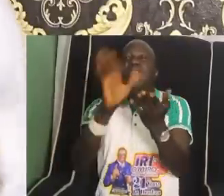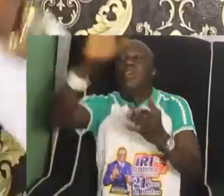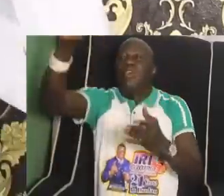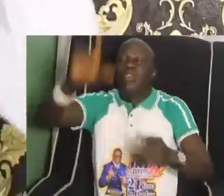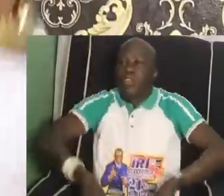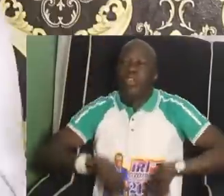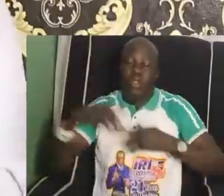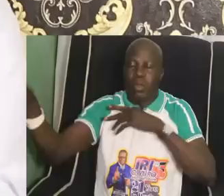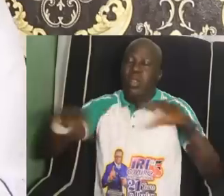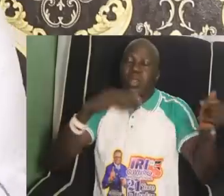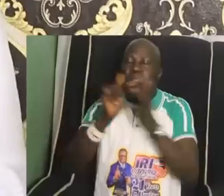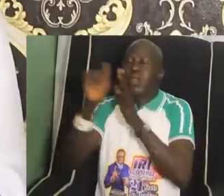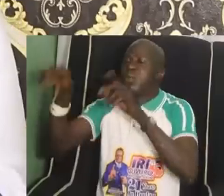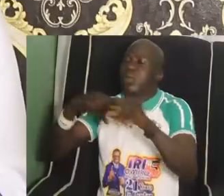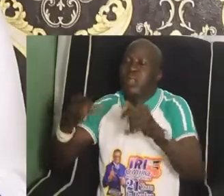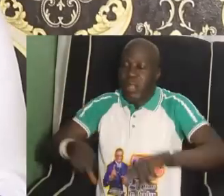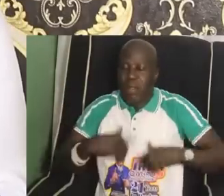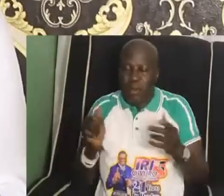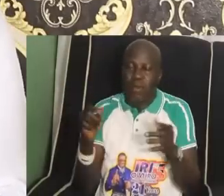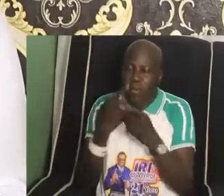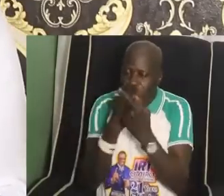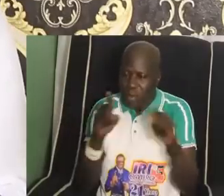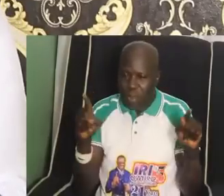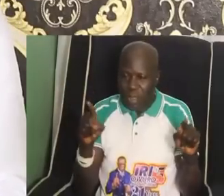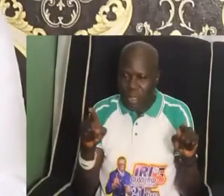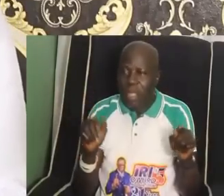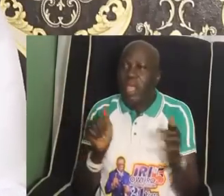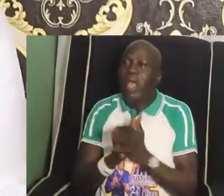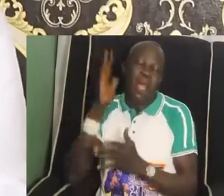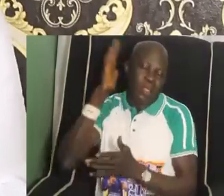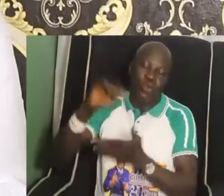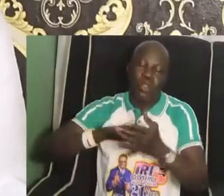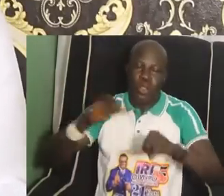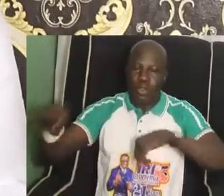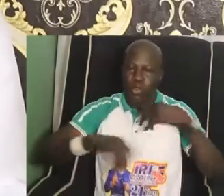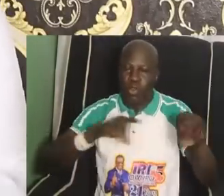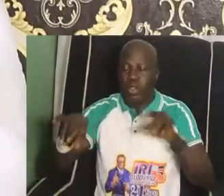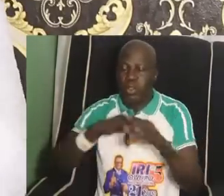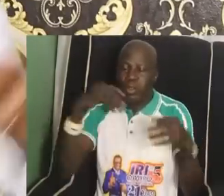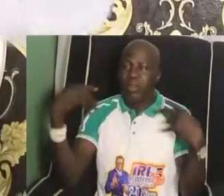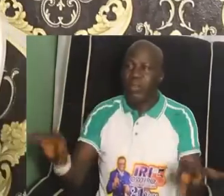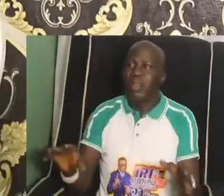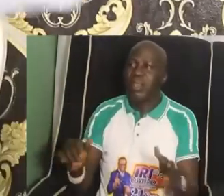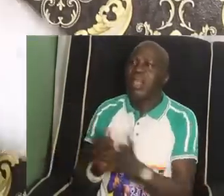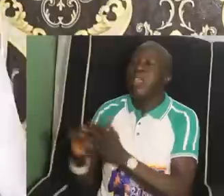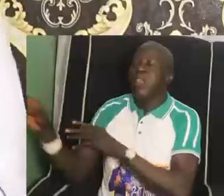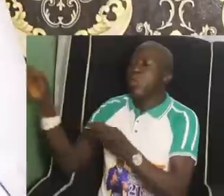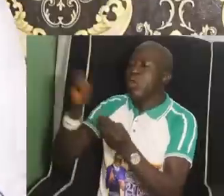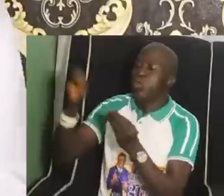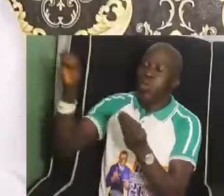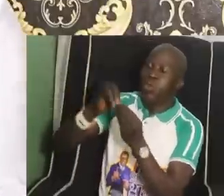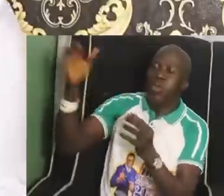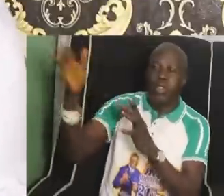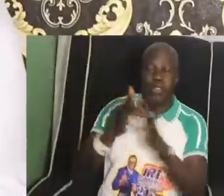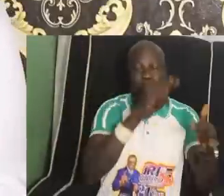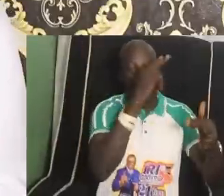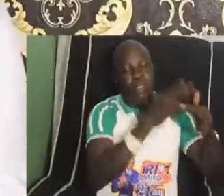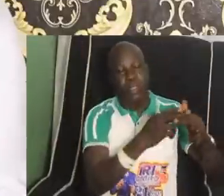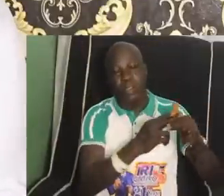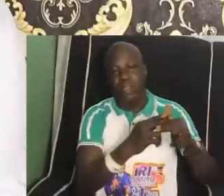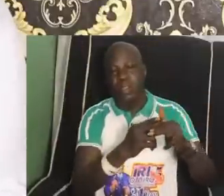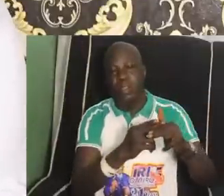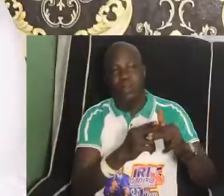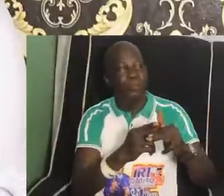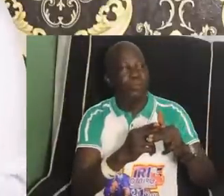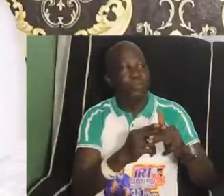Okay. The life will rise. Okay. Celebration will multiply. Yes, yes, yes. As we've done this, hey, to say me, see. Okay. Okay.